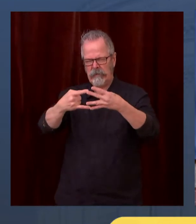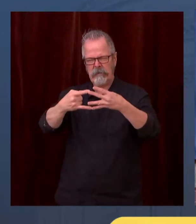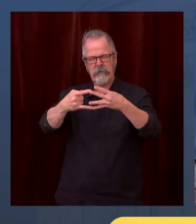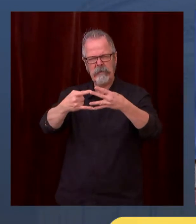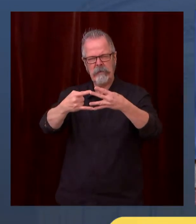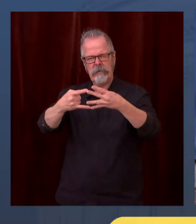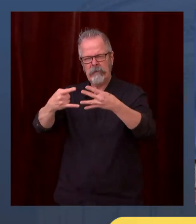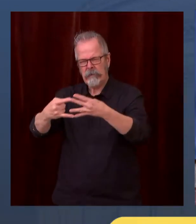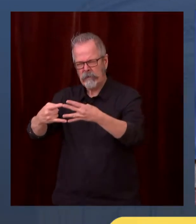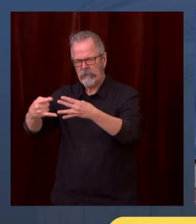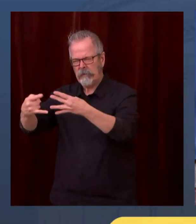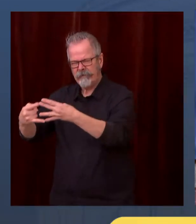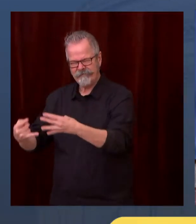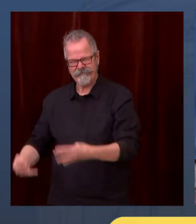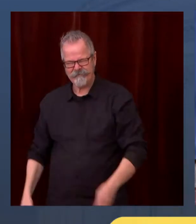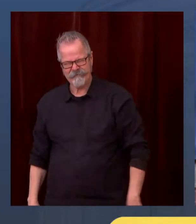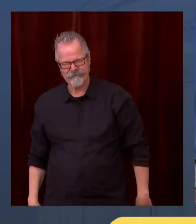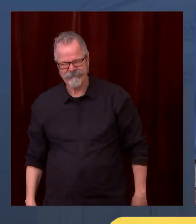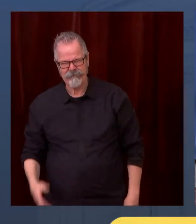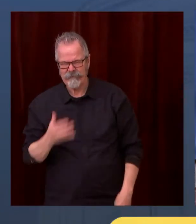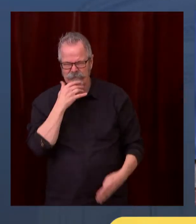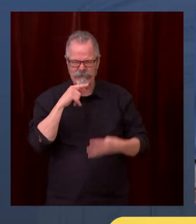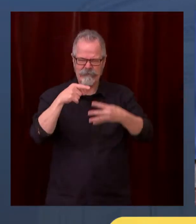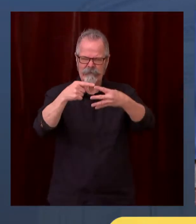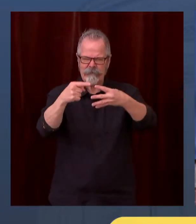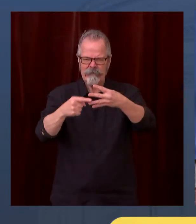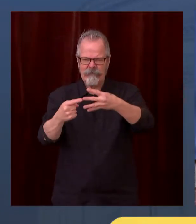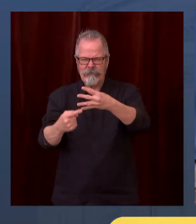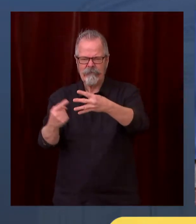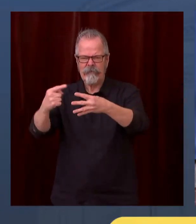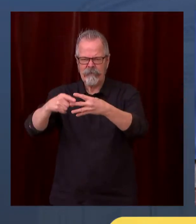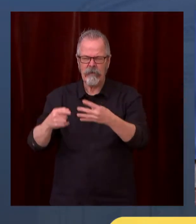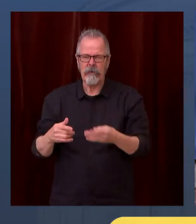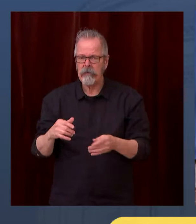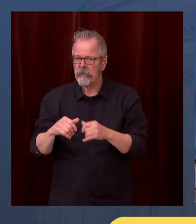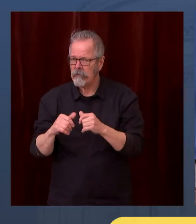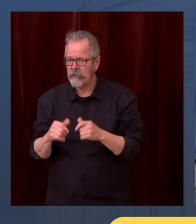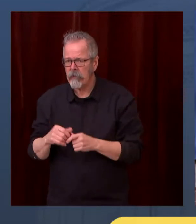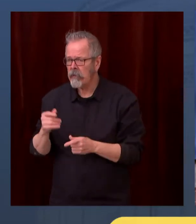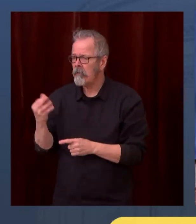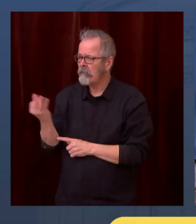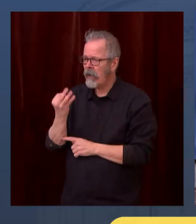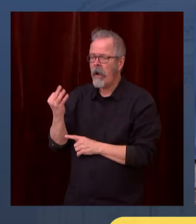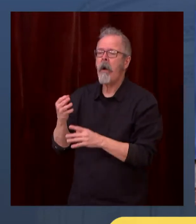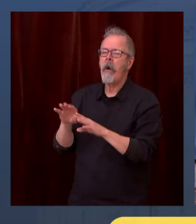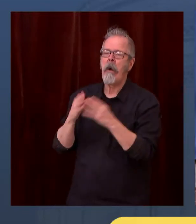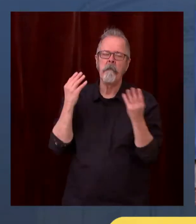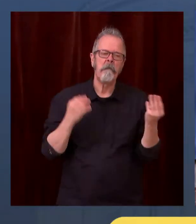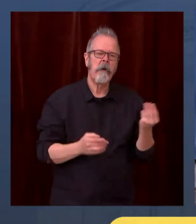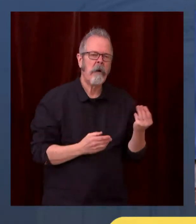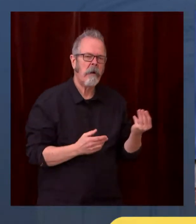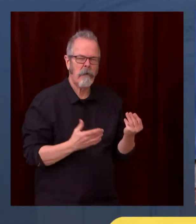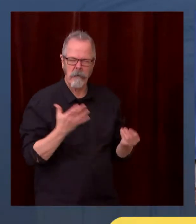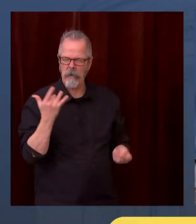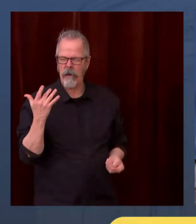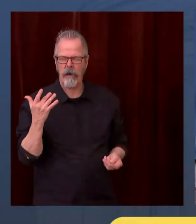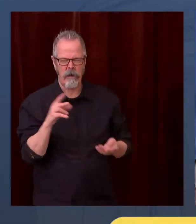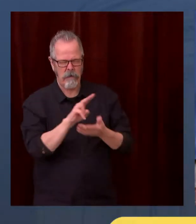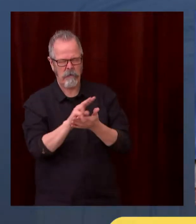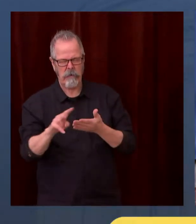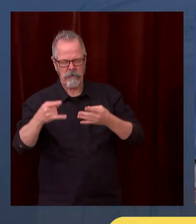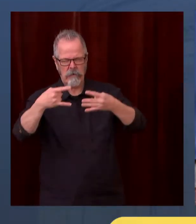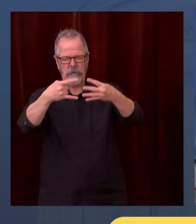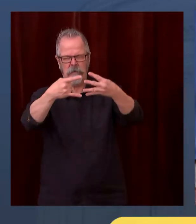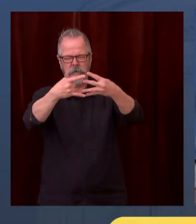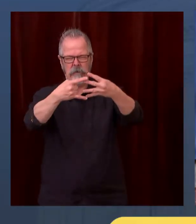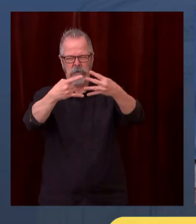a region that's ready now, ready on Friday, could open on Monday. Well, first off, I want to show my respect for the critics'